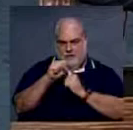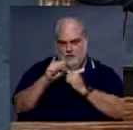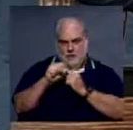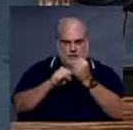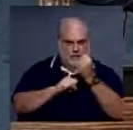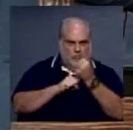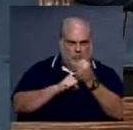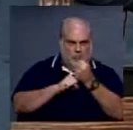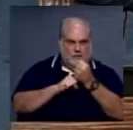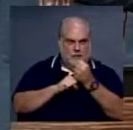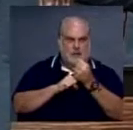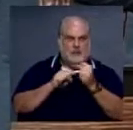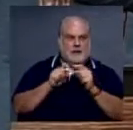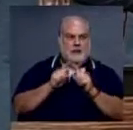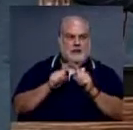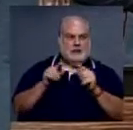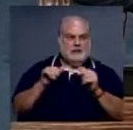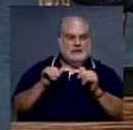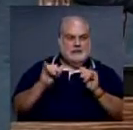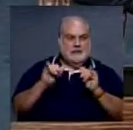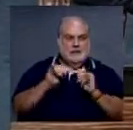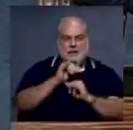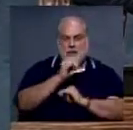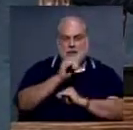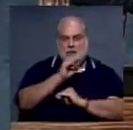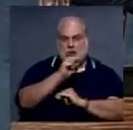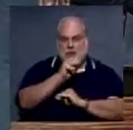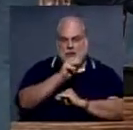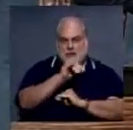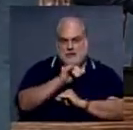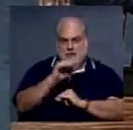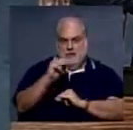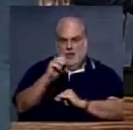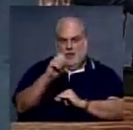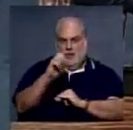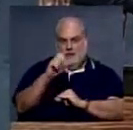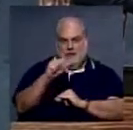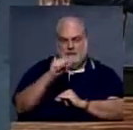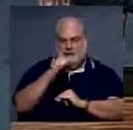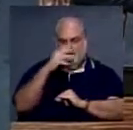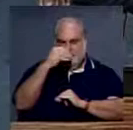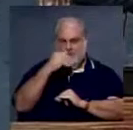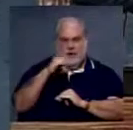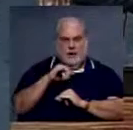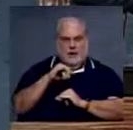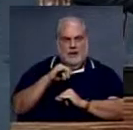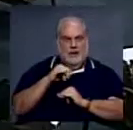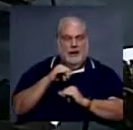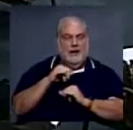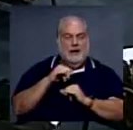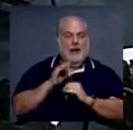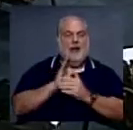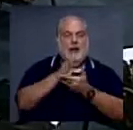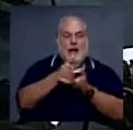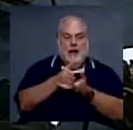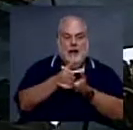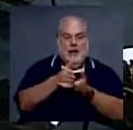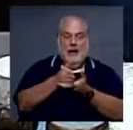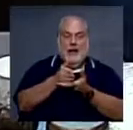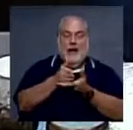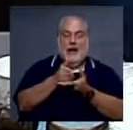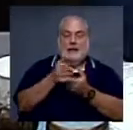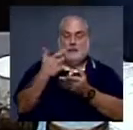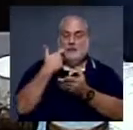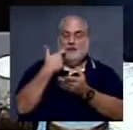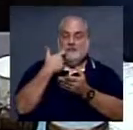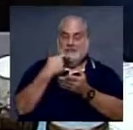great. But, Jimmy Moses doesn't sleep where I sleep. Mr. Carter, again, as I had mentioned to the previous